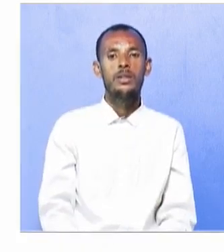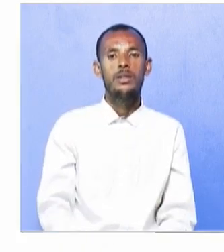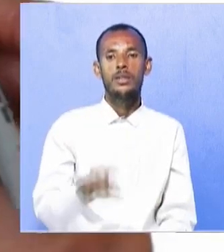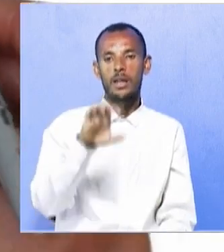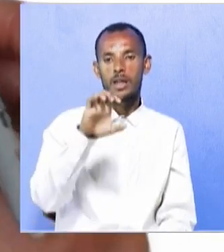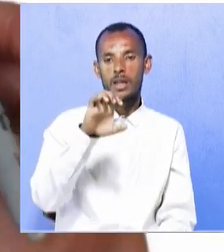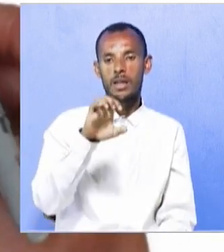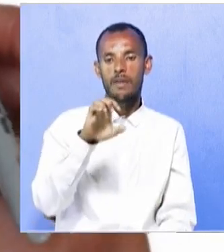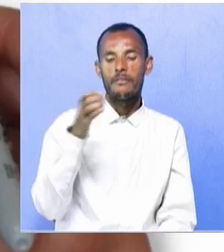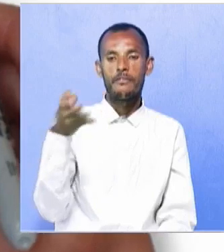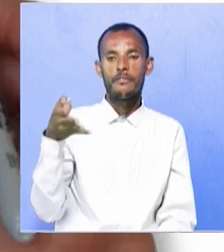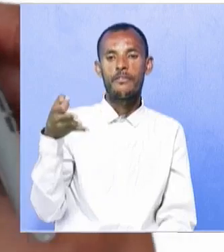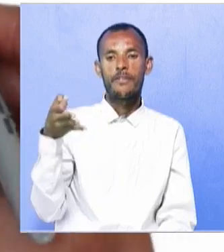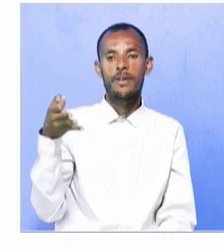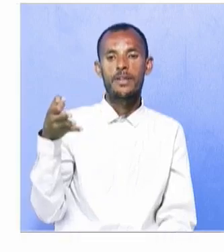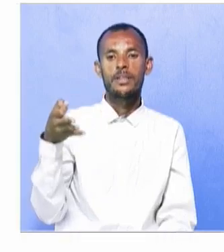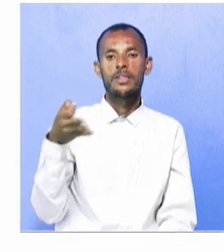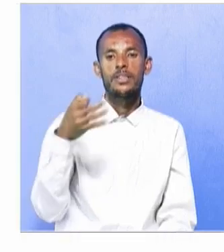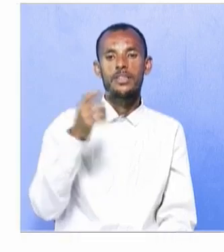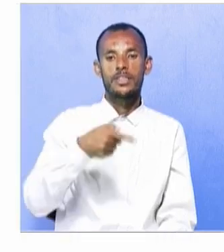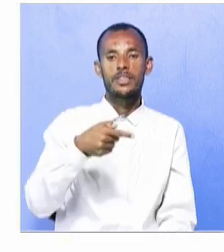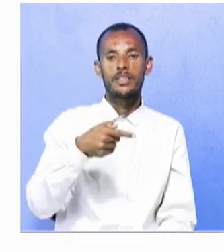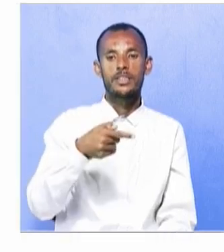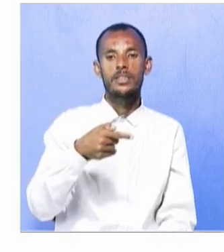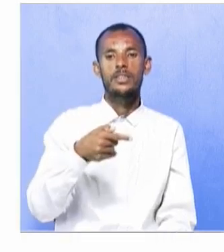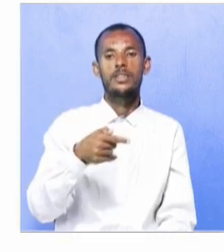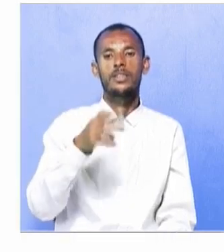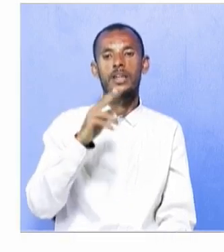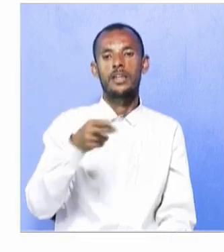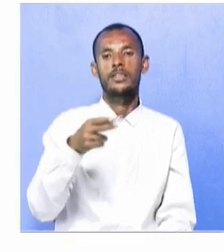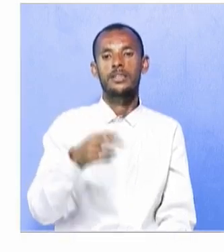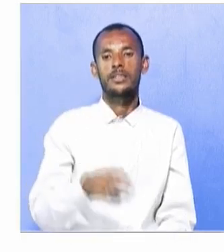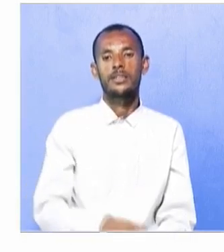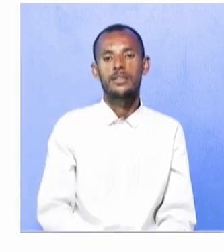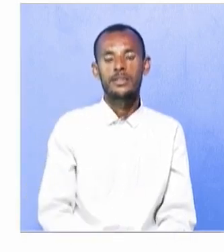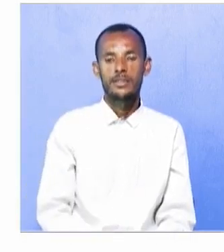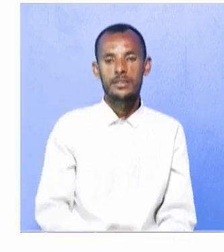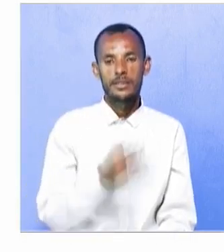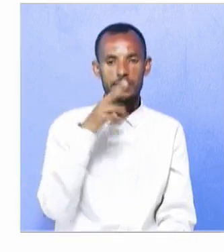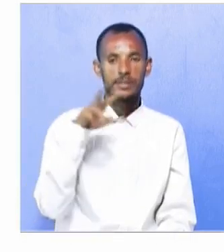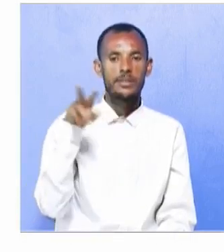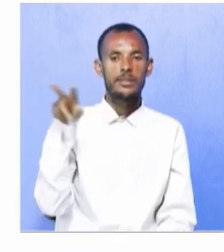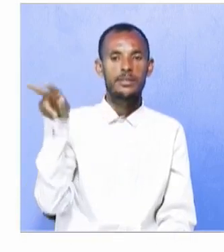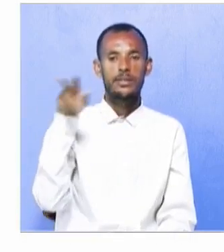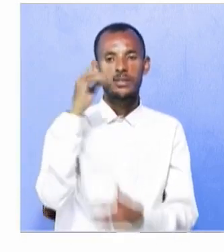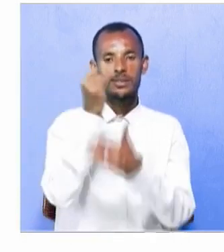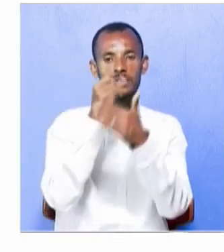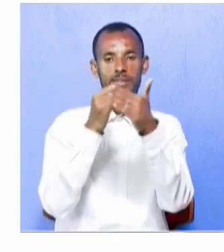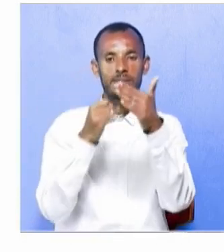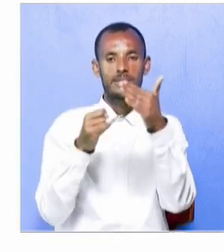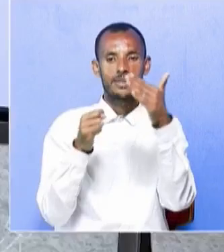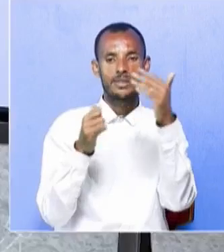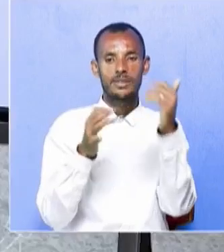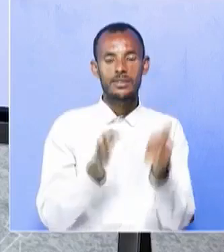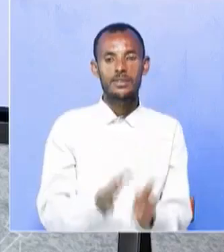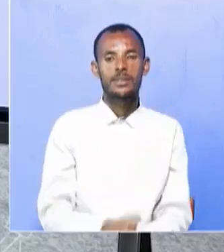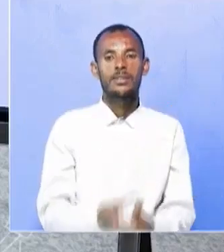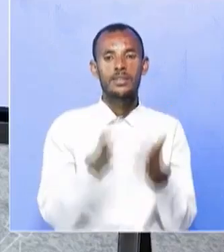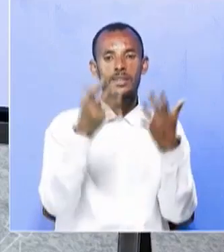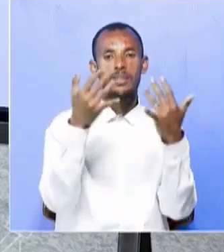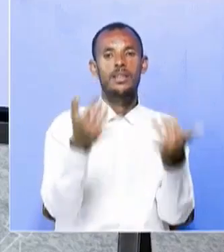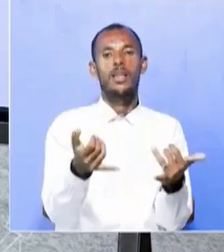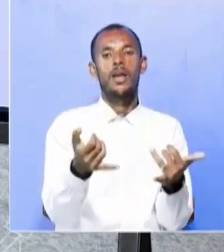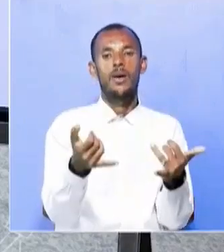E, F, G, H. Okay. Now